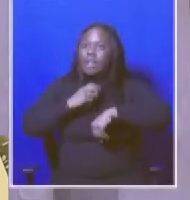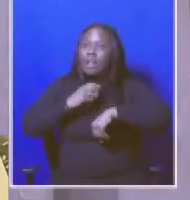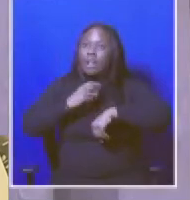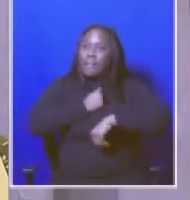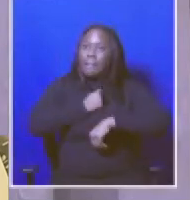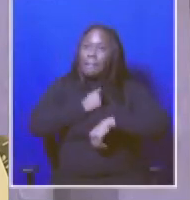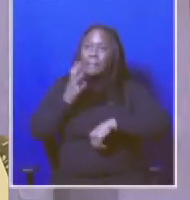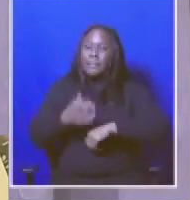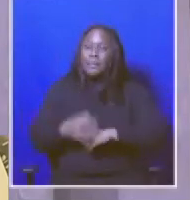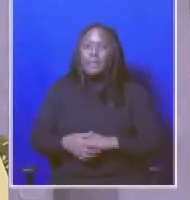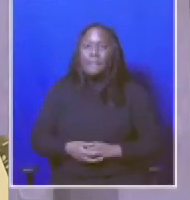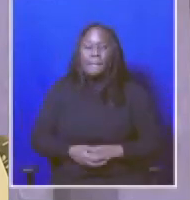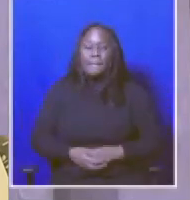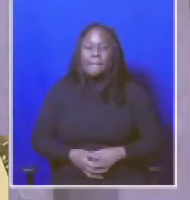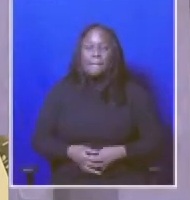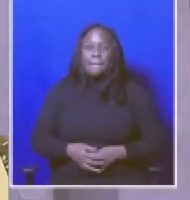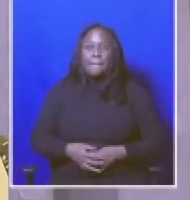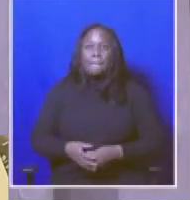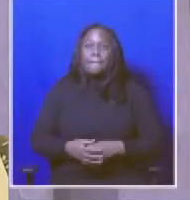Honorable Chairperson,